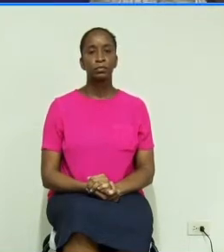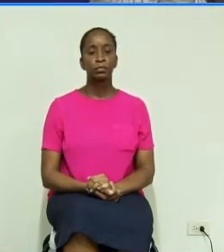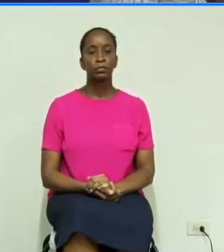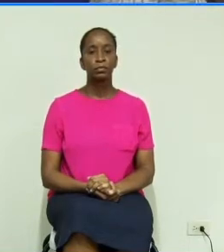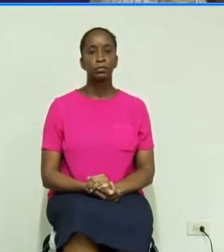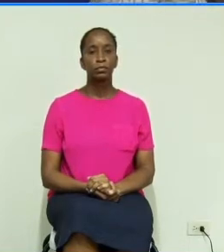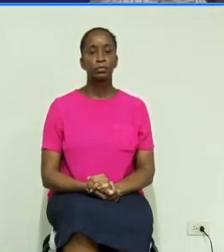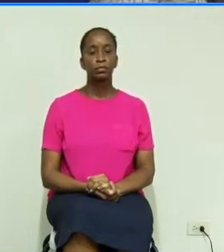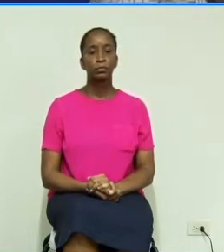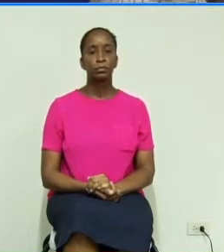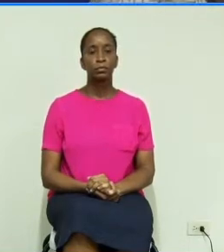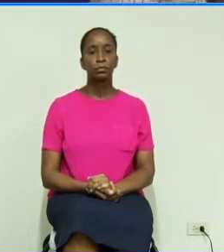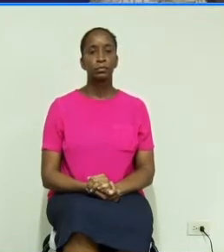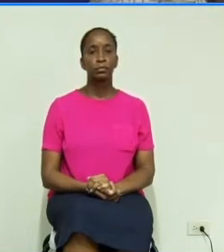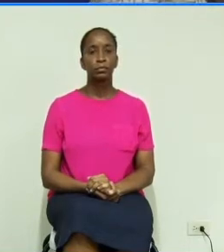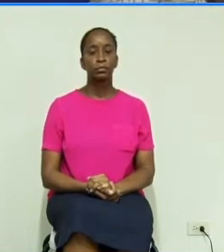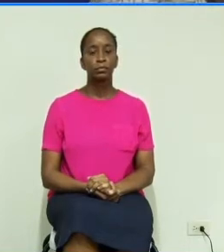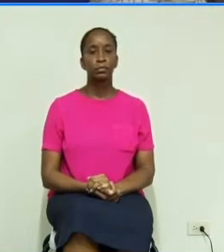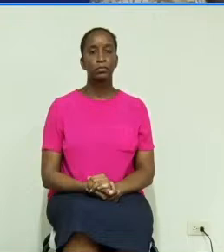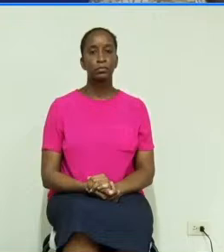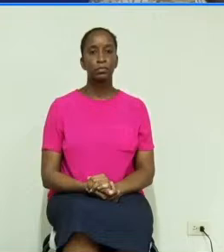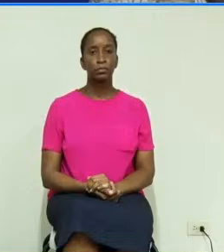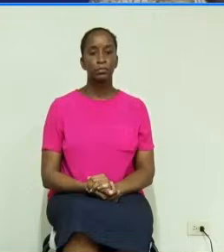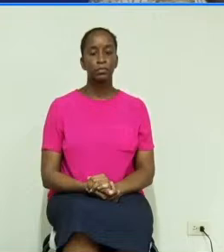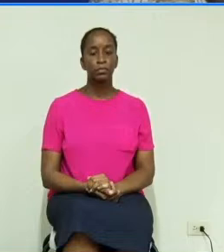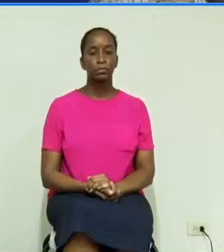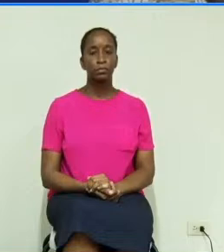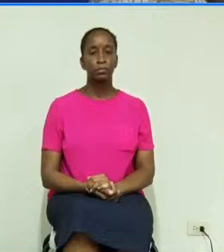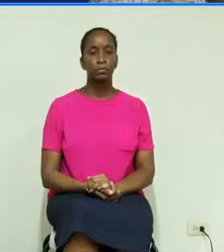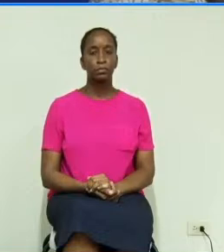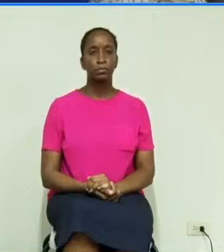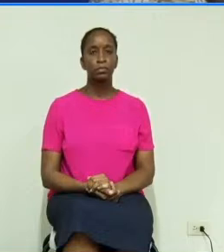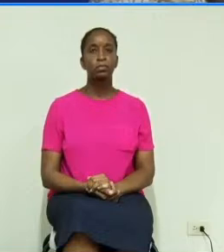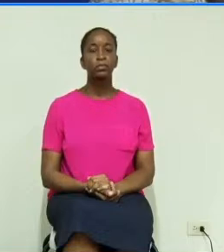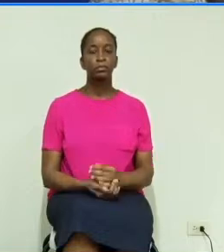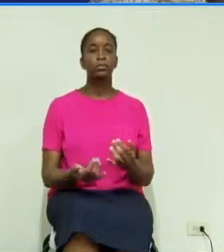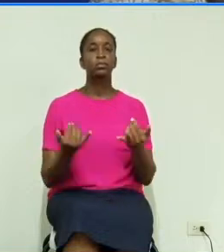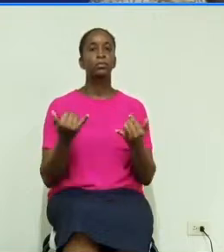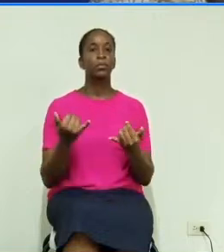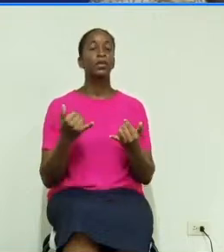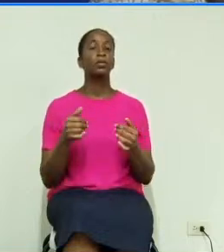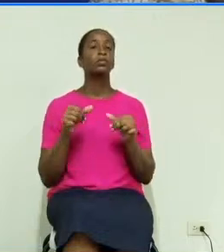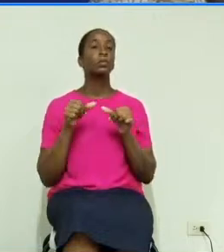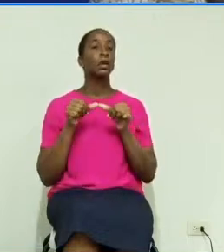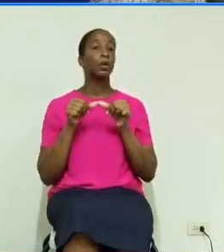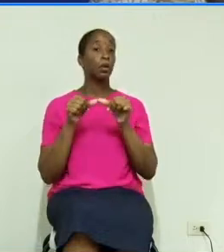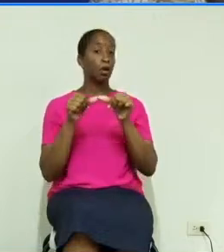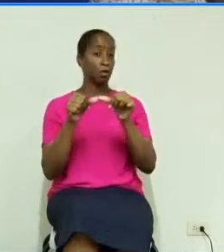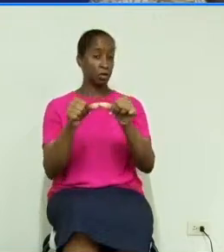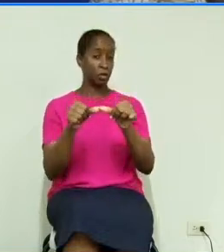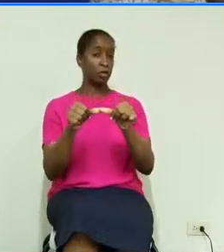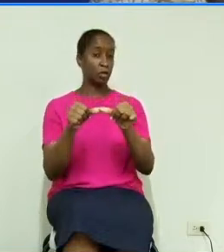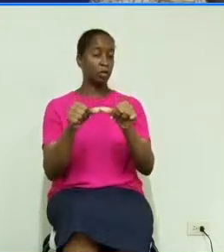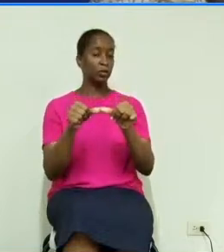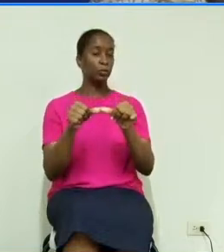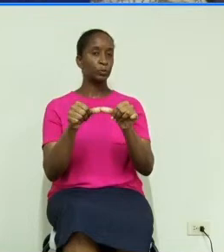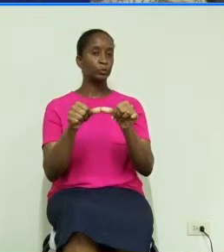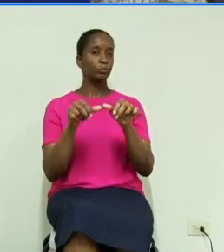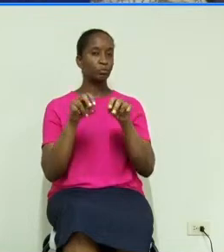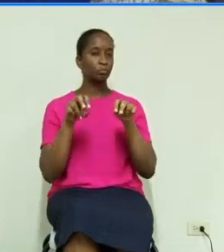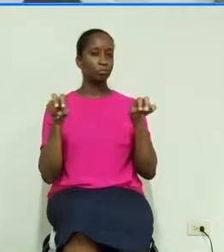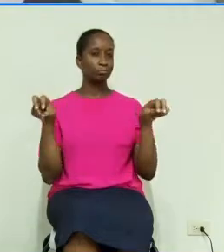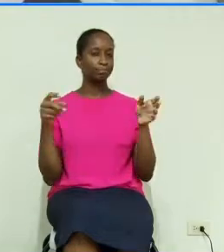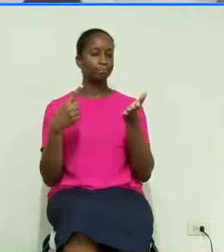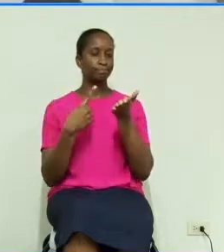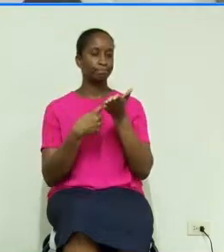we go to the right side of the table to Ms. Verbrathwaite, attorney at law.